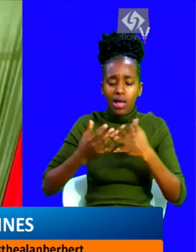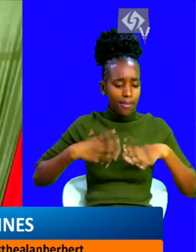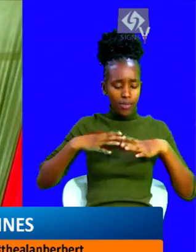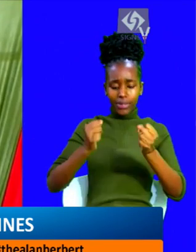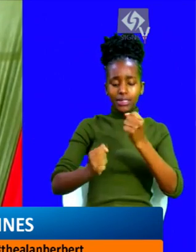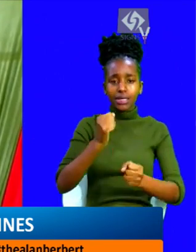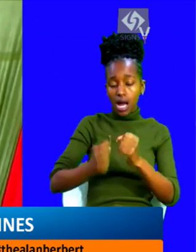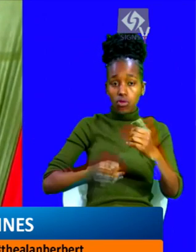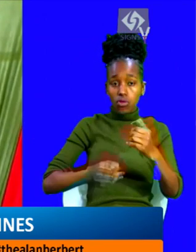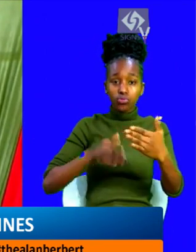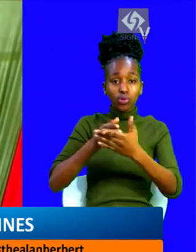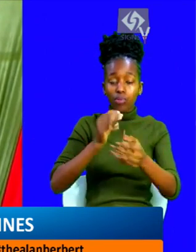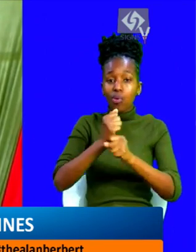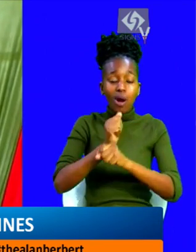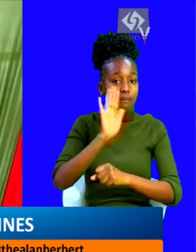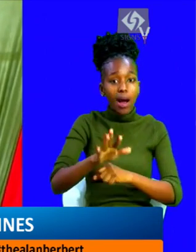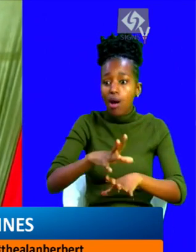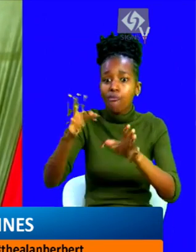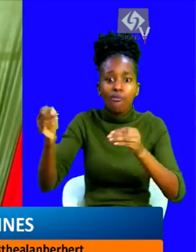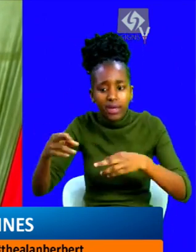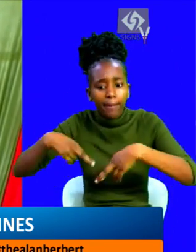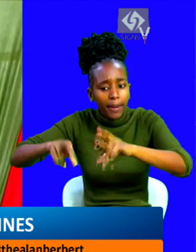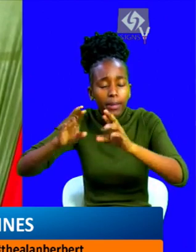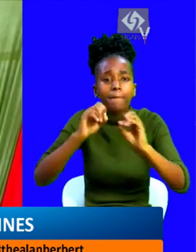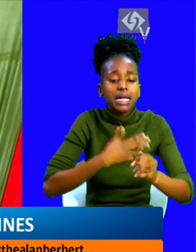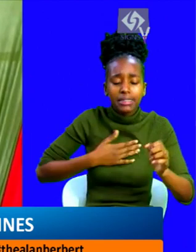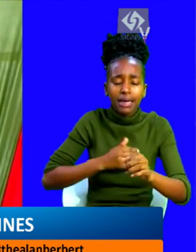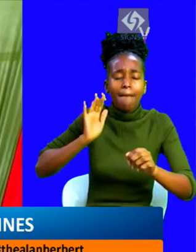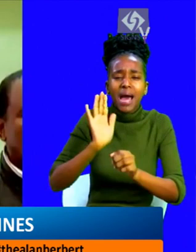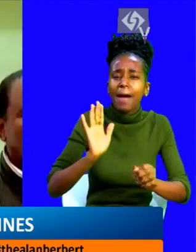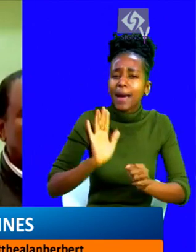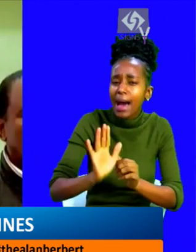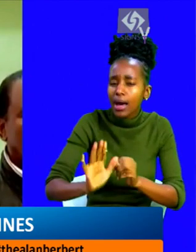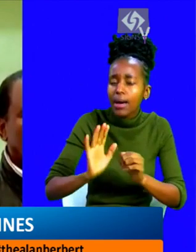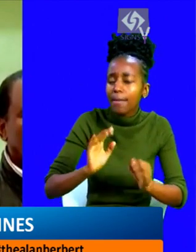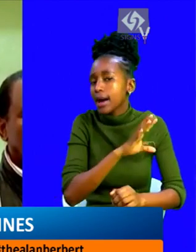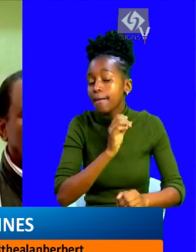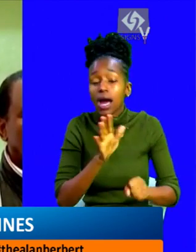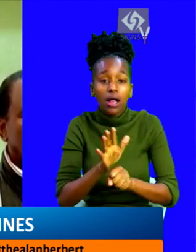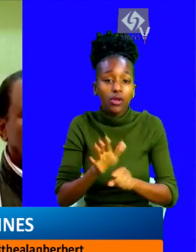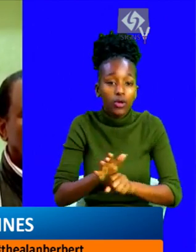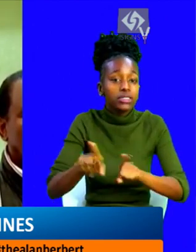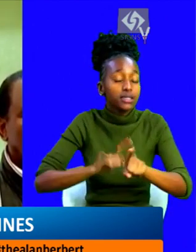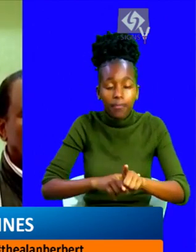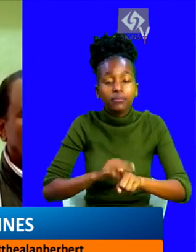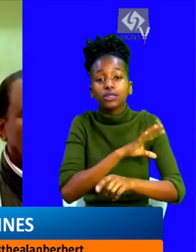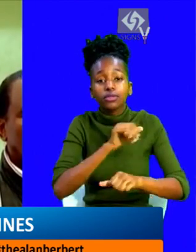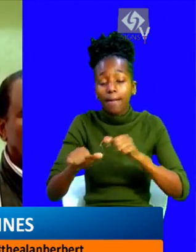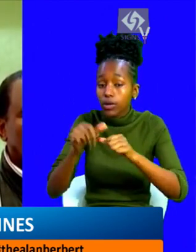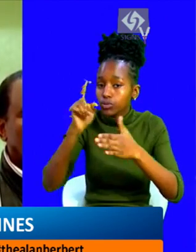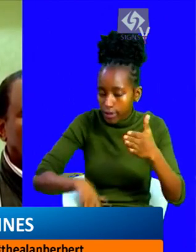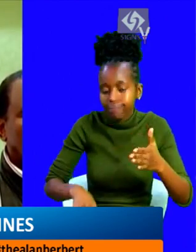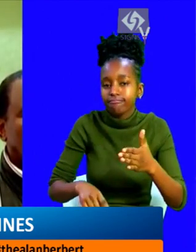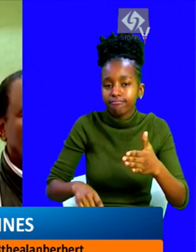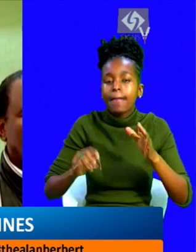continues until the battle is won. At that hour of midday, we also call on